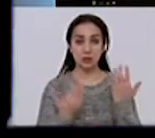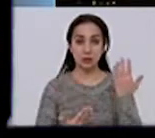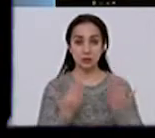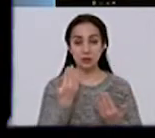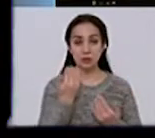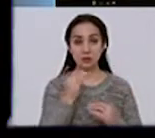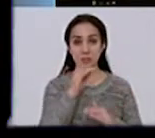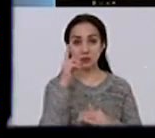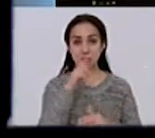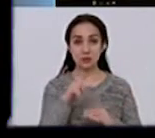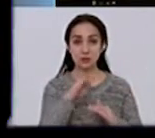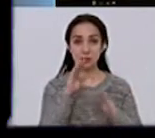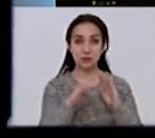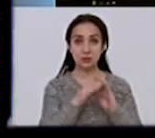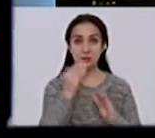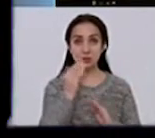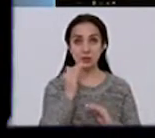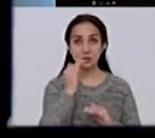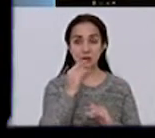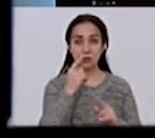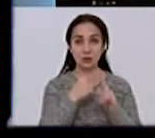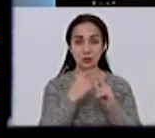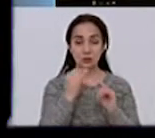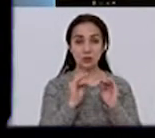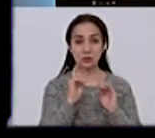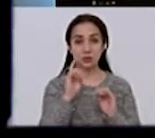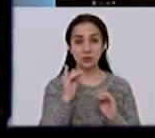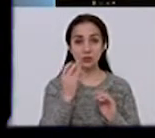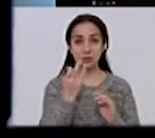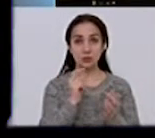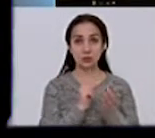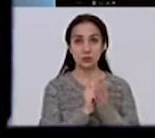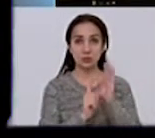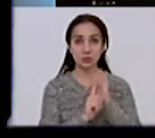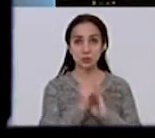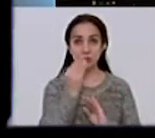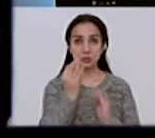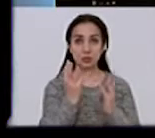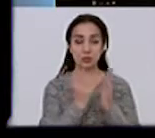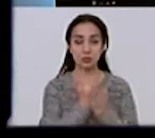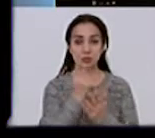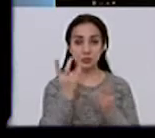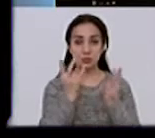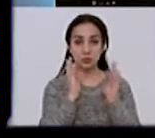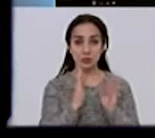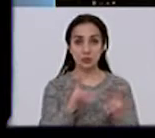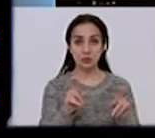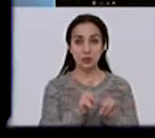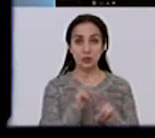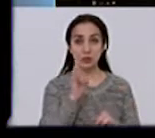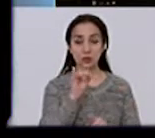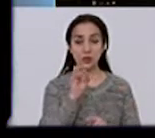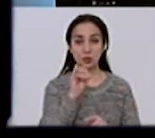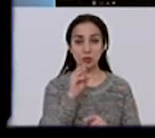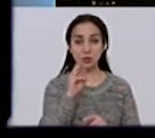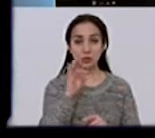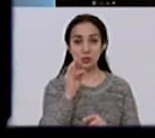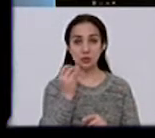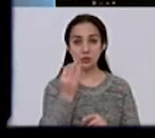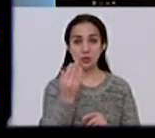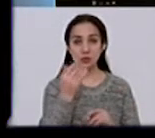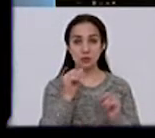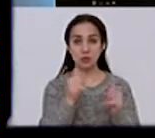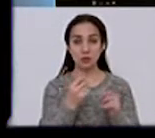integral ostidagi fx funksiyaning boshlang'ich funksiyasini topishimiz kerak bo'lsa, biz Newton-Leibniz